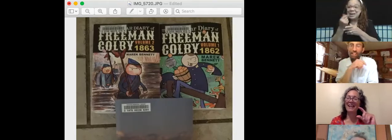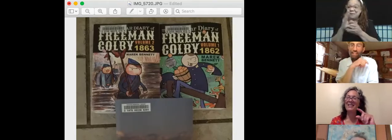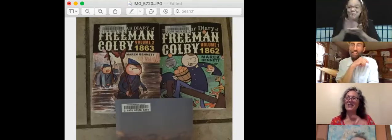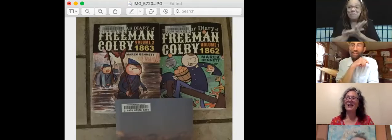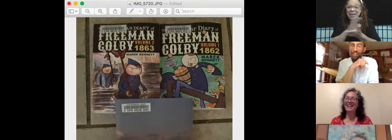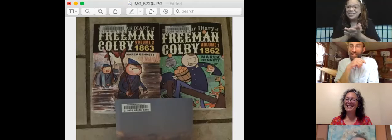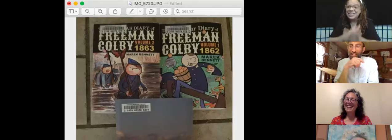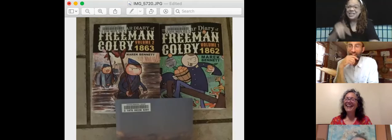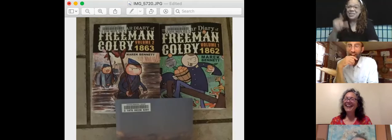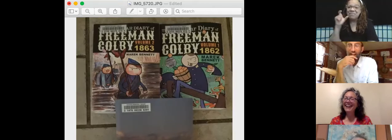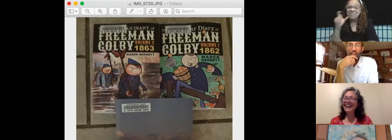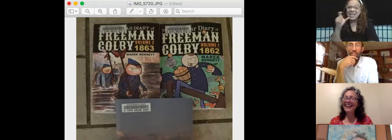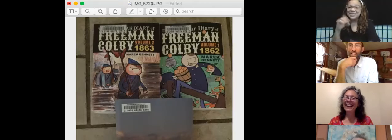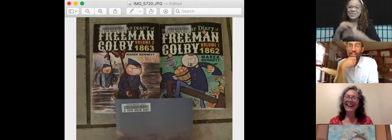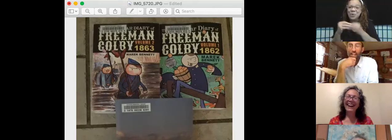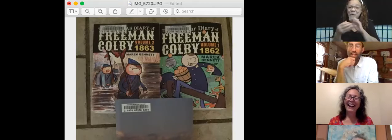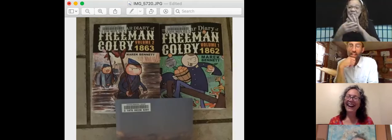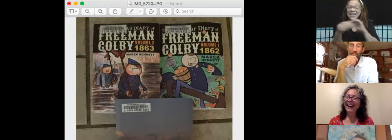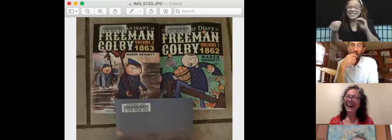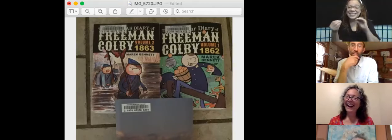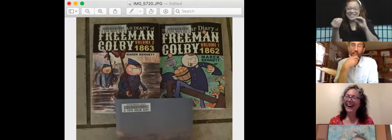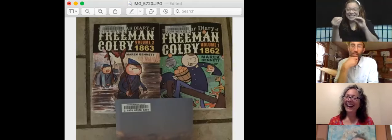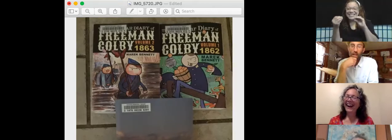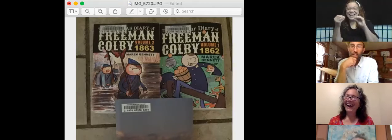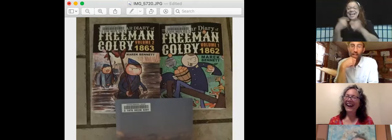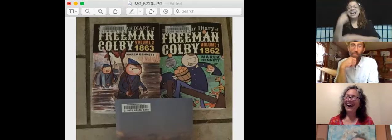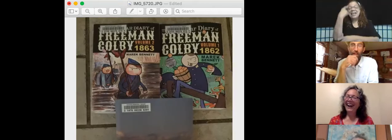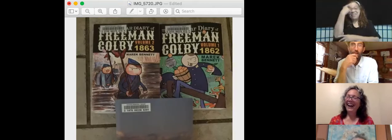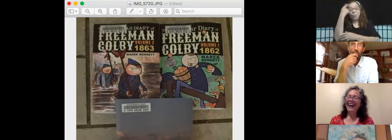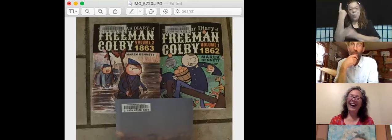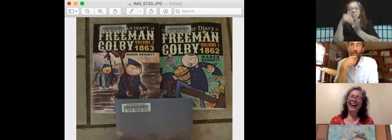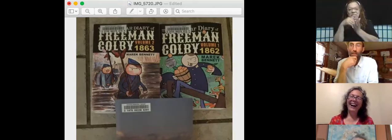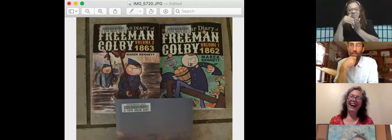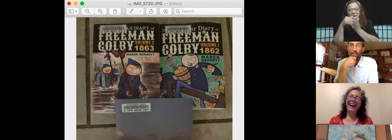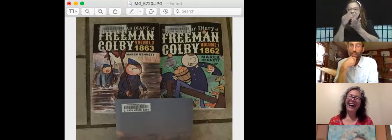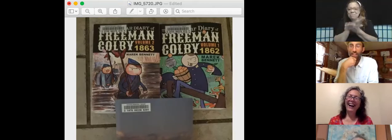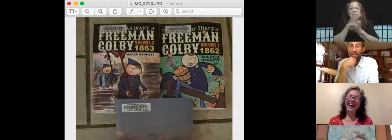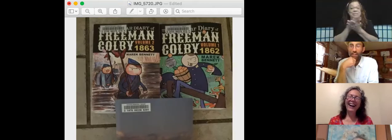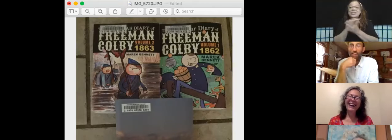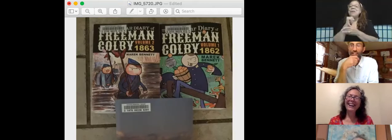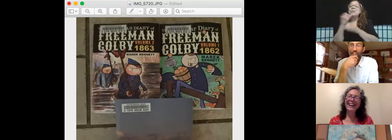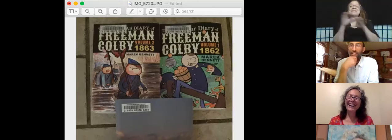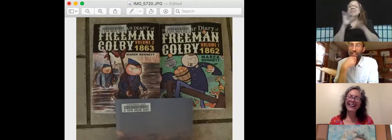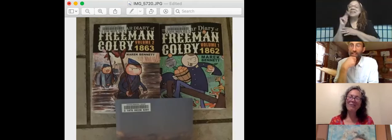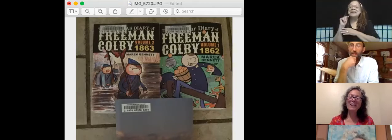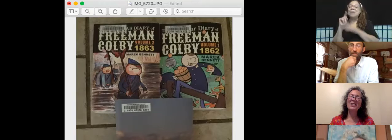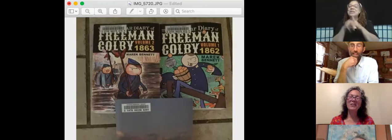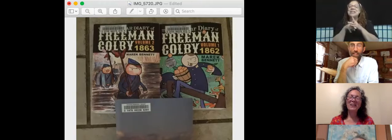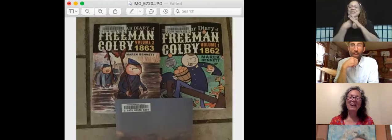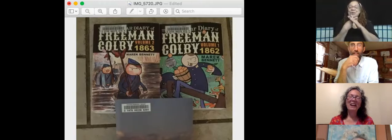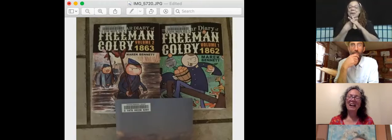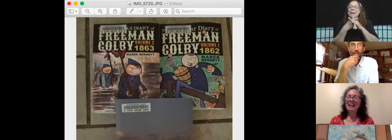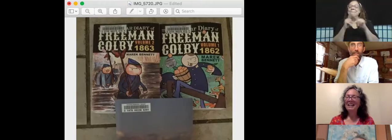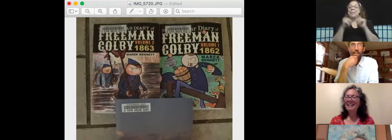very big stories. If I had said, I think I'll draw a 1,000-page epic, I probably wouldn't have gotten started, you know. But